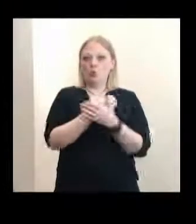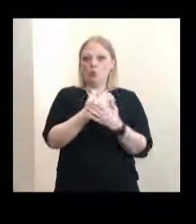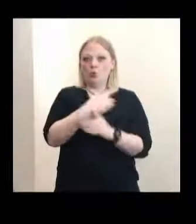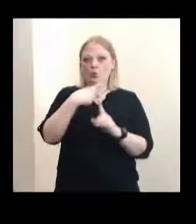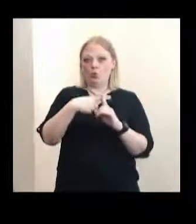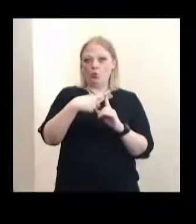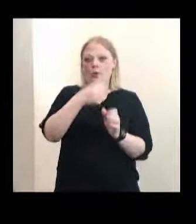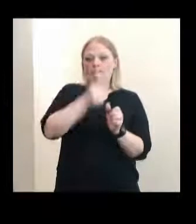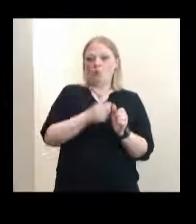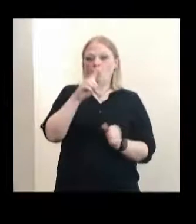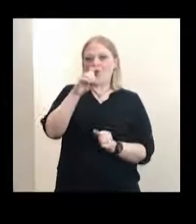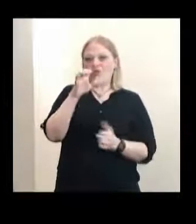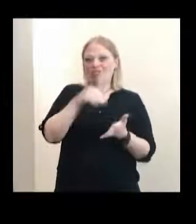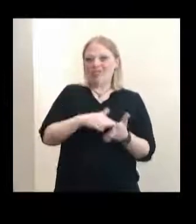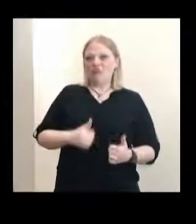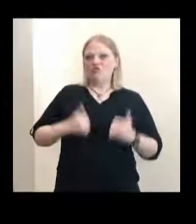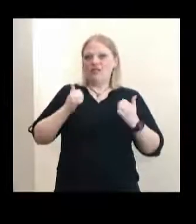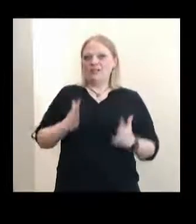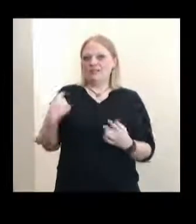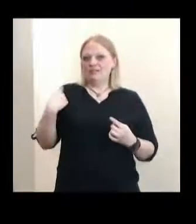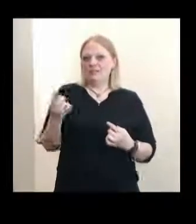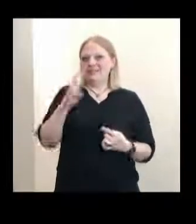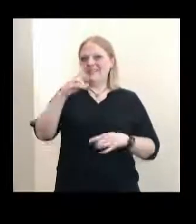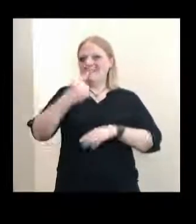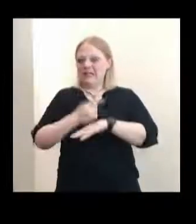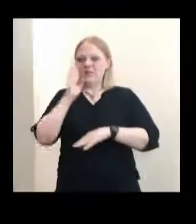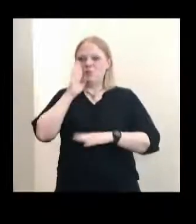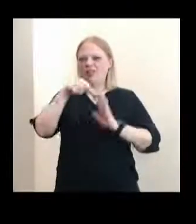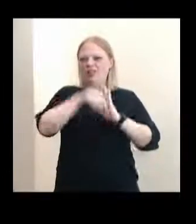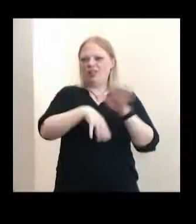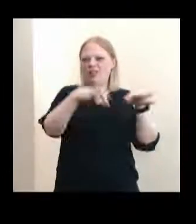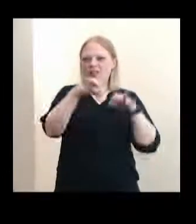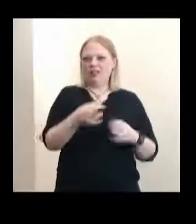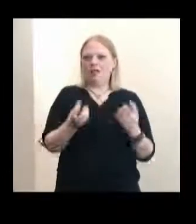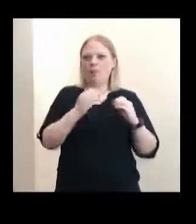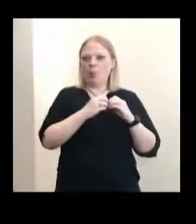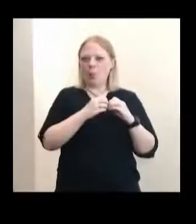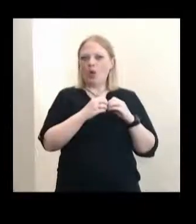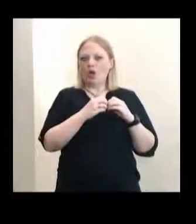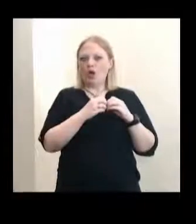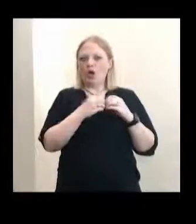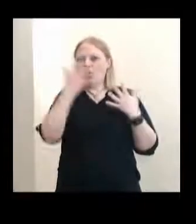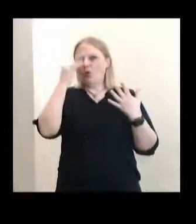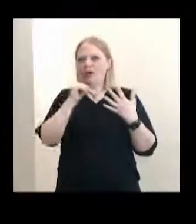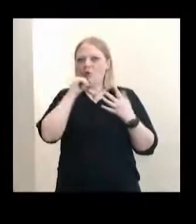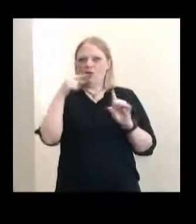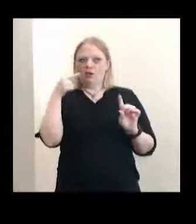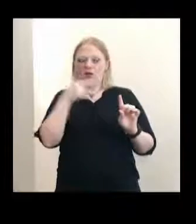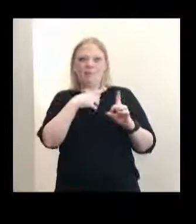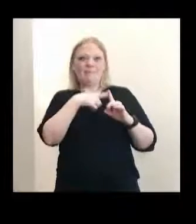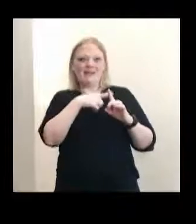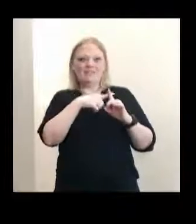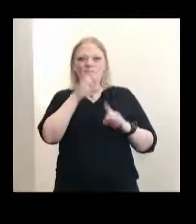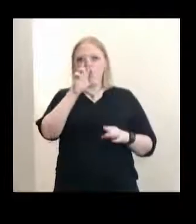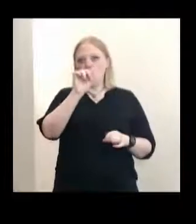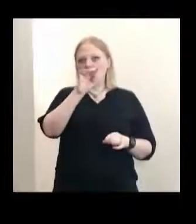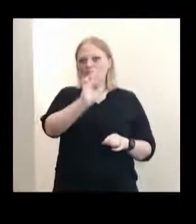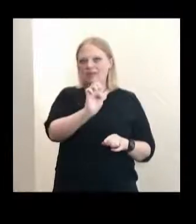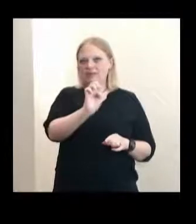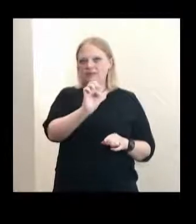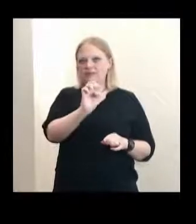per 100,000 residents for the past 7 days. I'm going to go into this a little bit more as to why we're not talking about positivity rate.